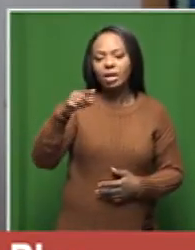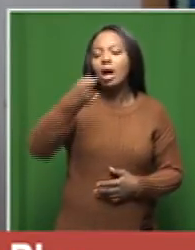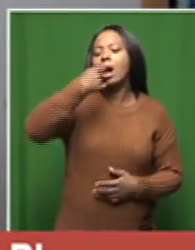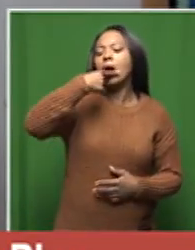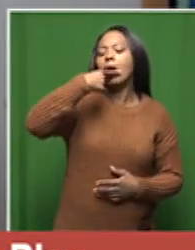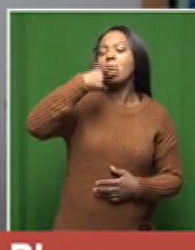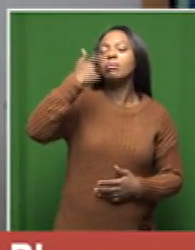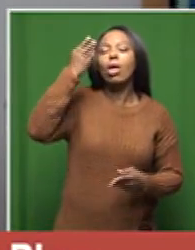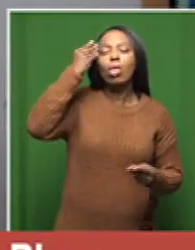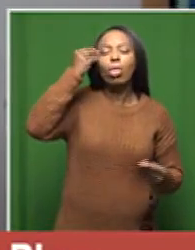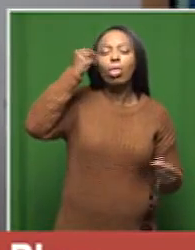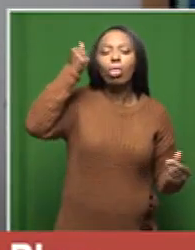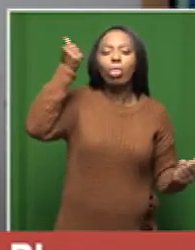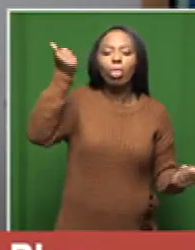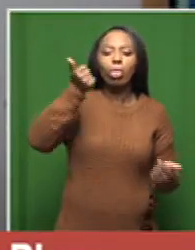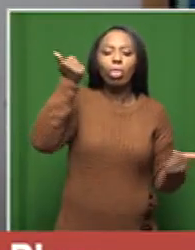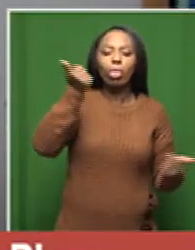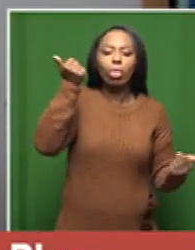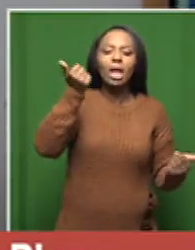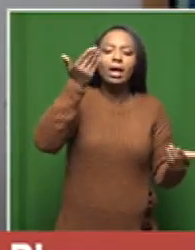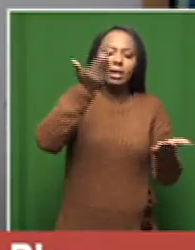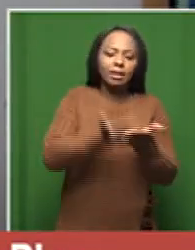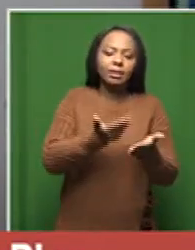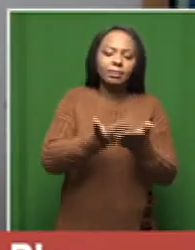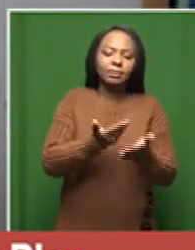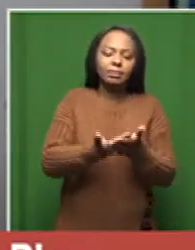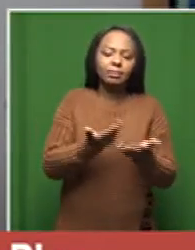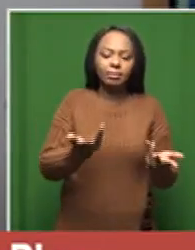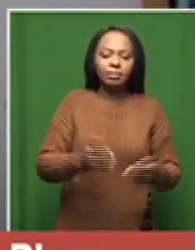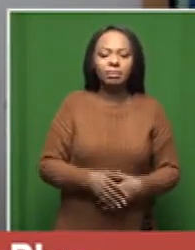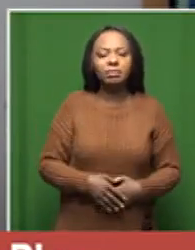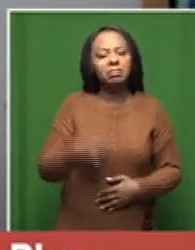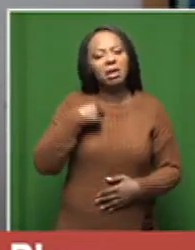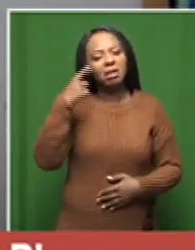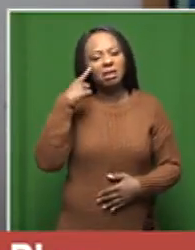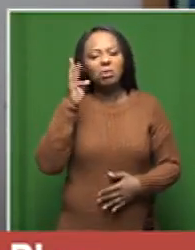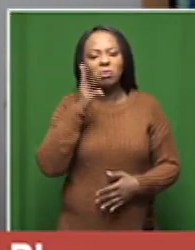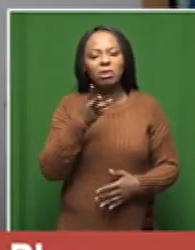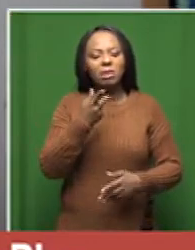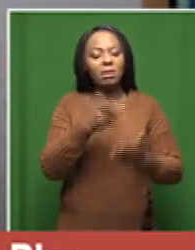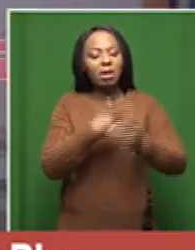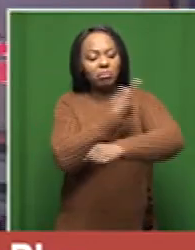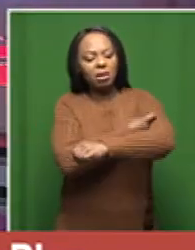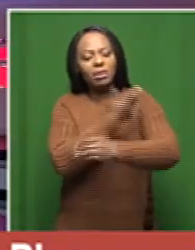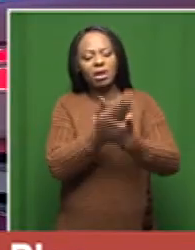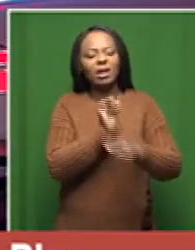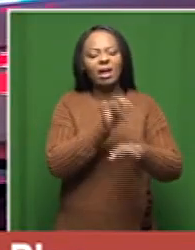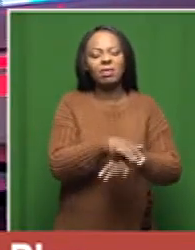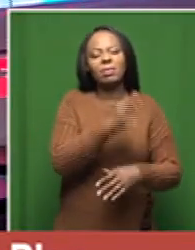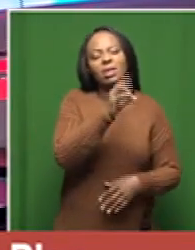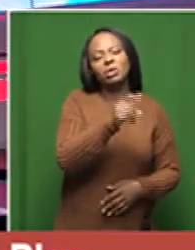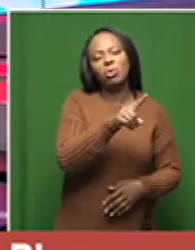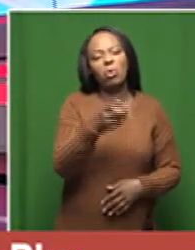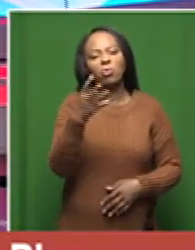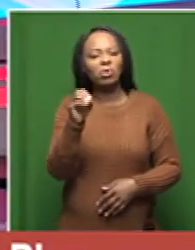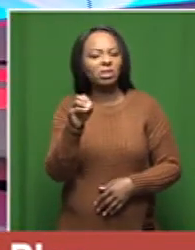great majority of side effects. And that will affect probably about maybe 30–40% of people. All right, and we've had no